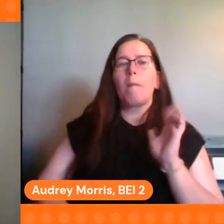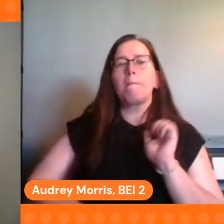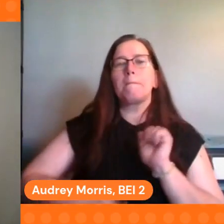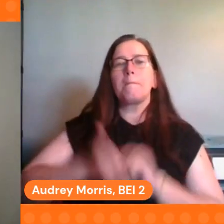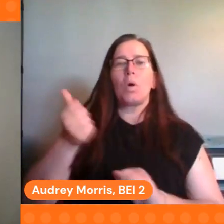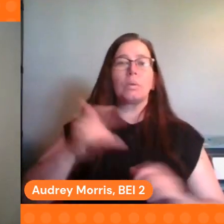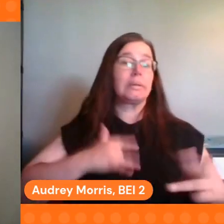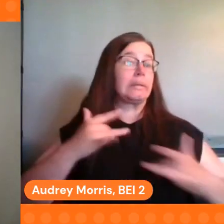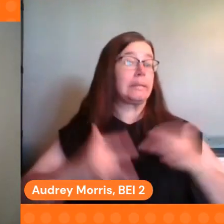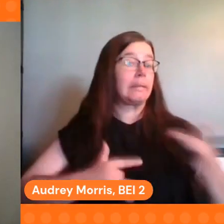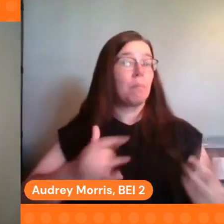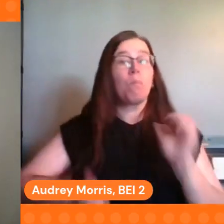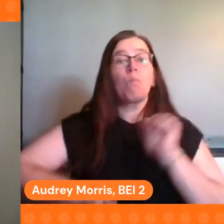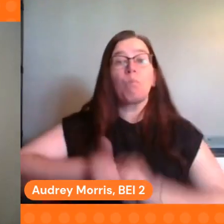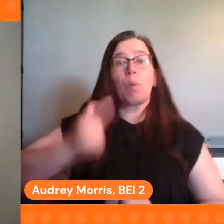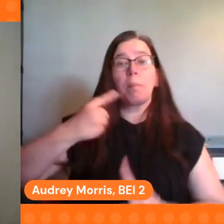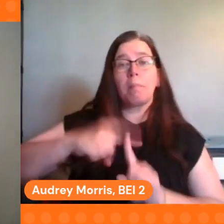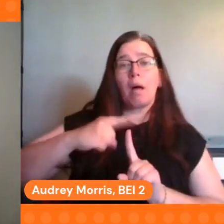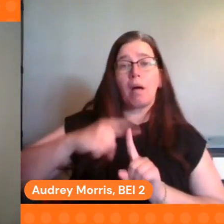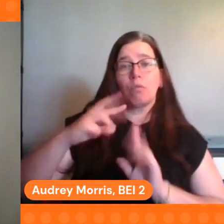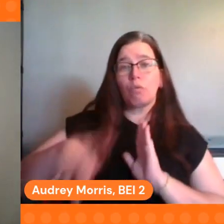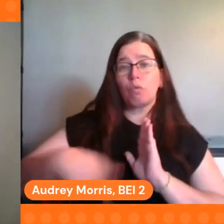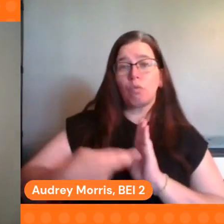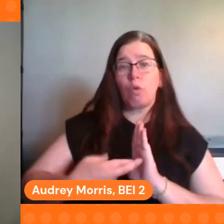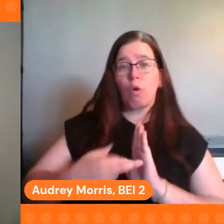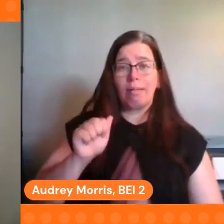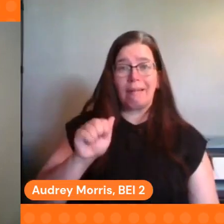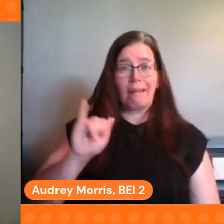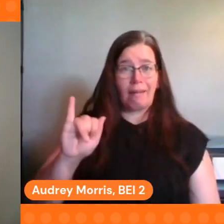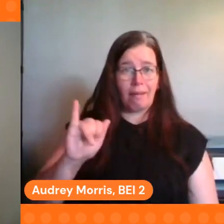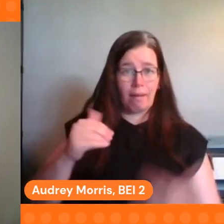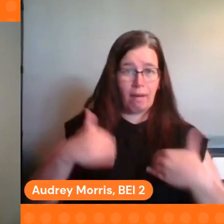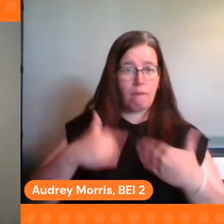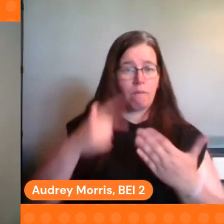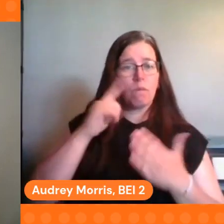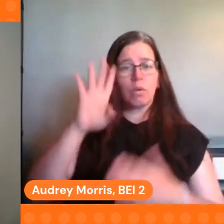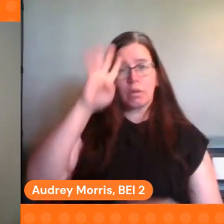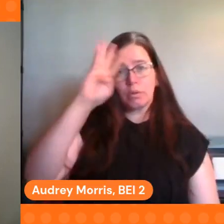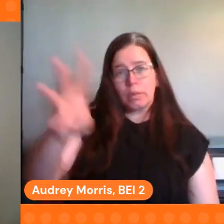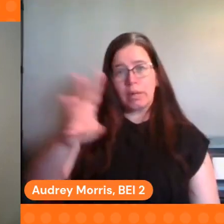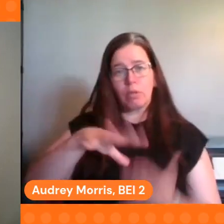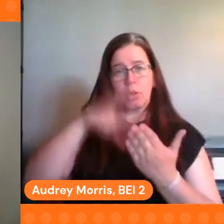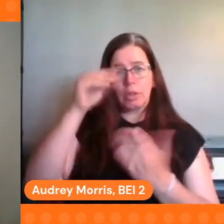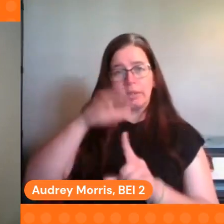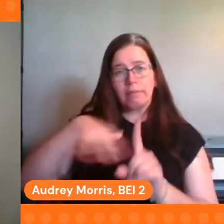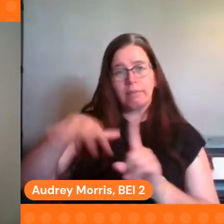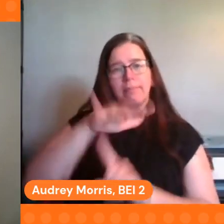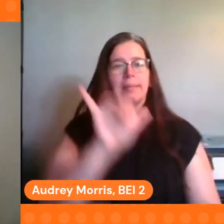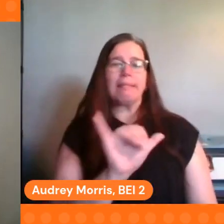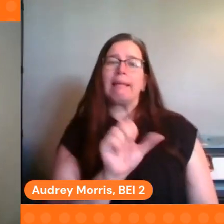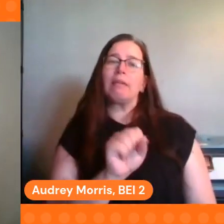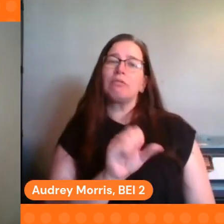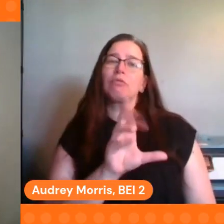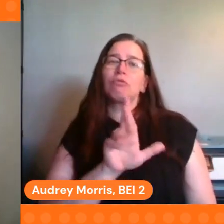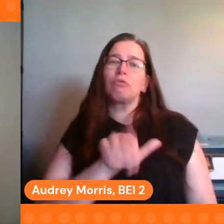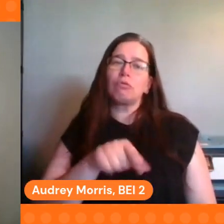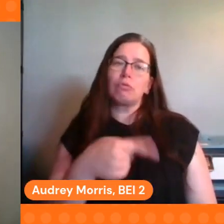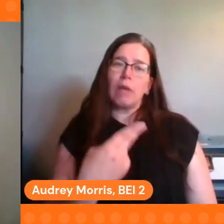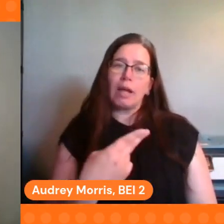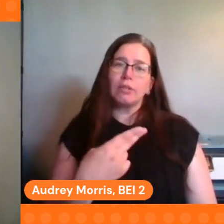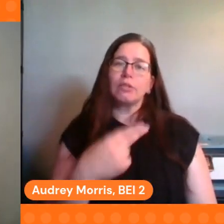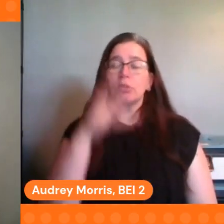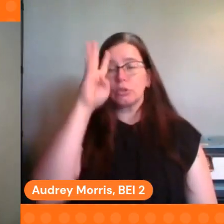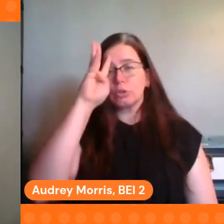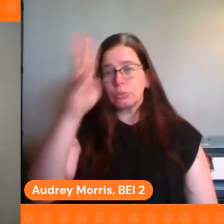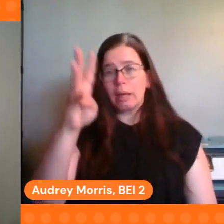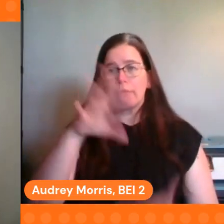exciting and positive role for AI in a creative learning environment like Scratch, where the creative learning is such